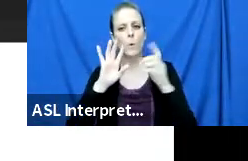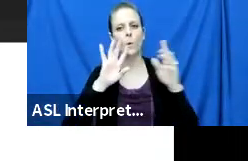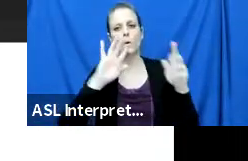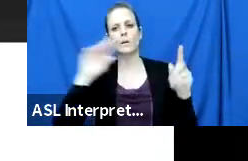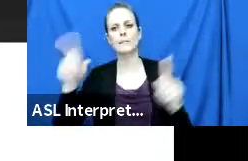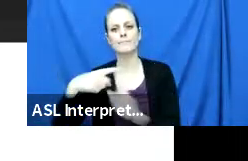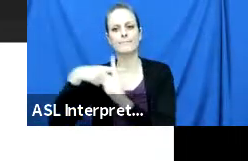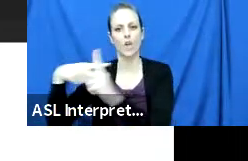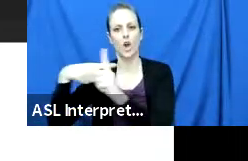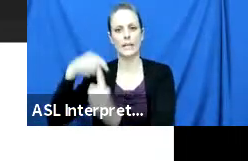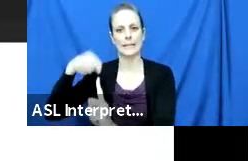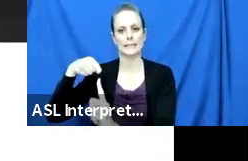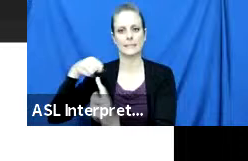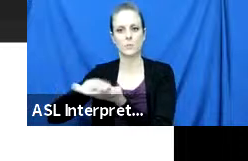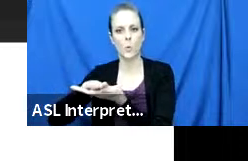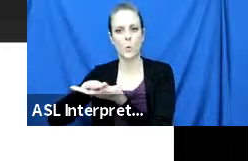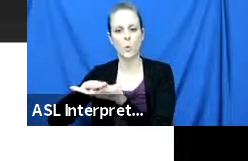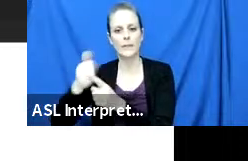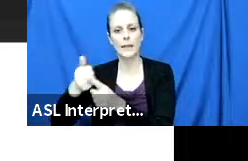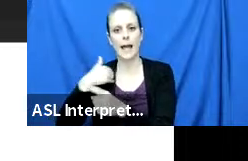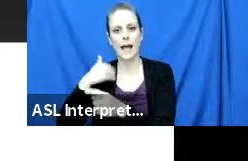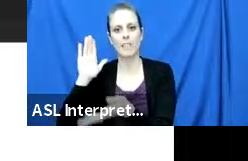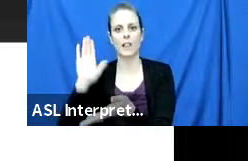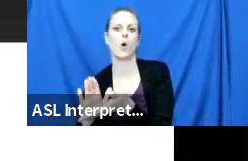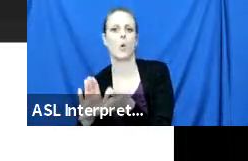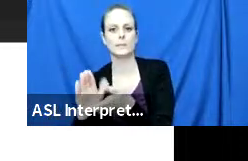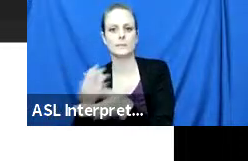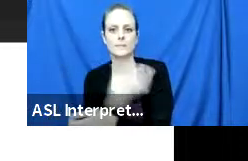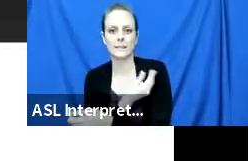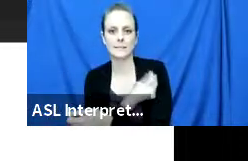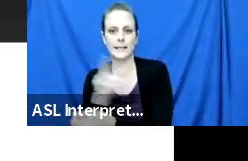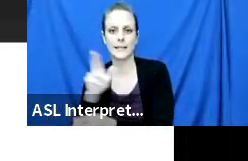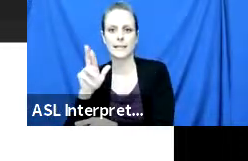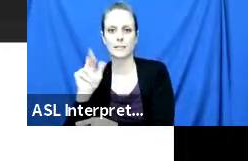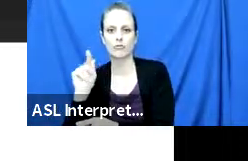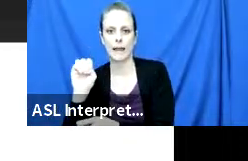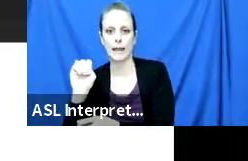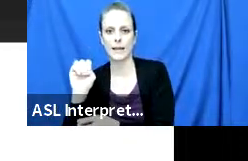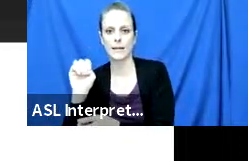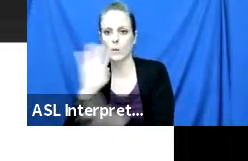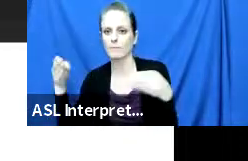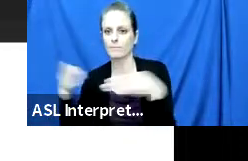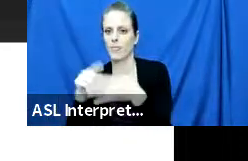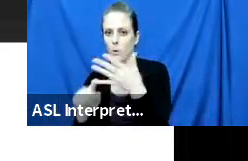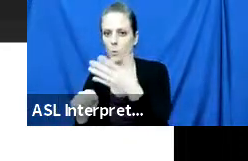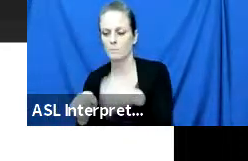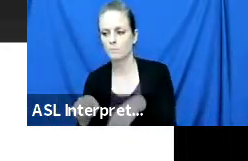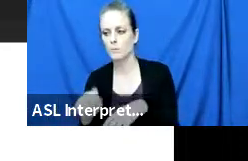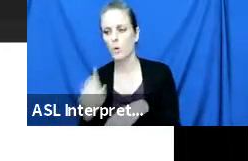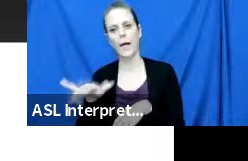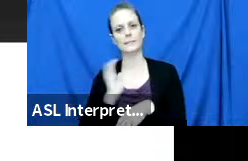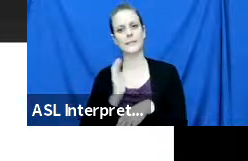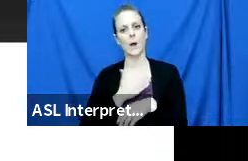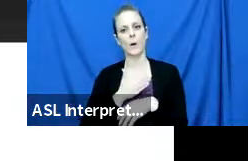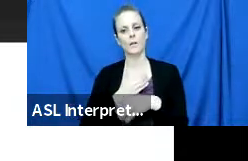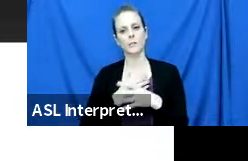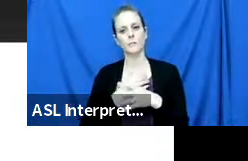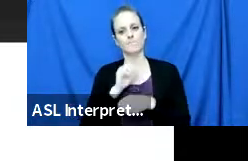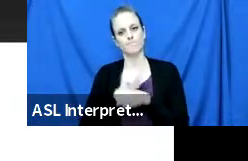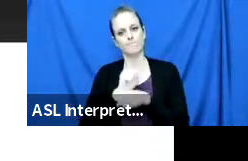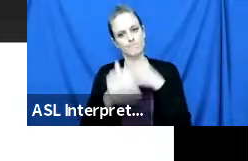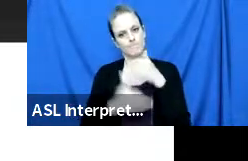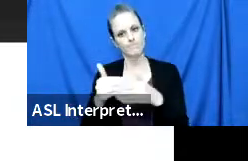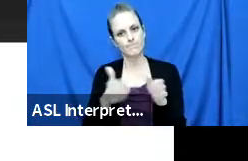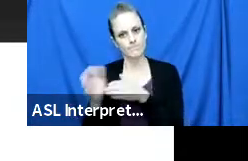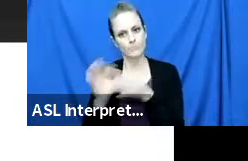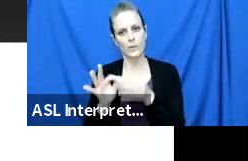schools where they have the lowest vaccination rates. So that's what we're working on in terms of the 5 to 11-year-olds.